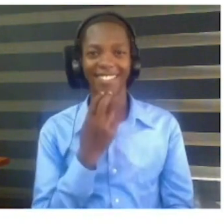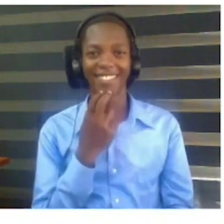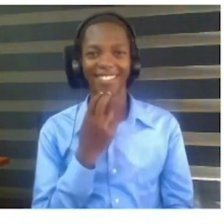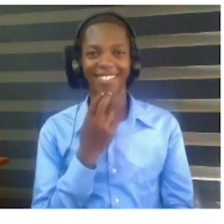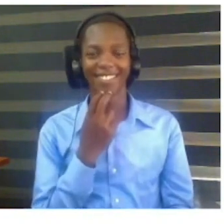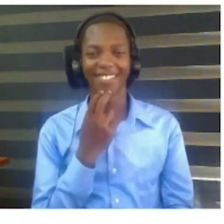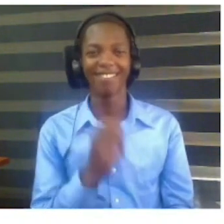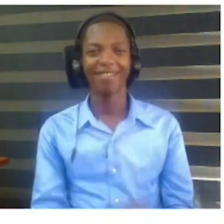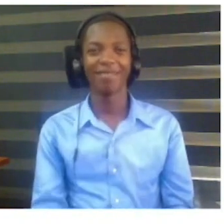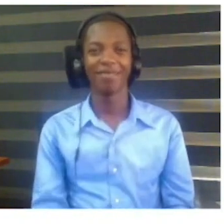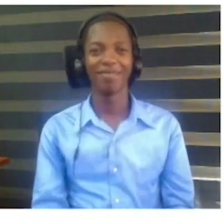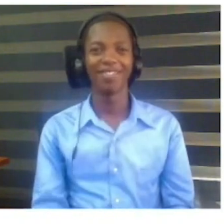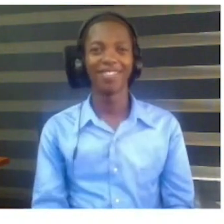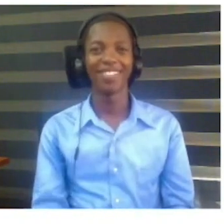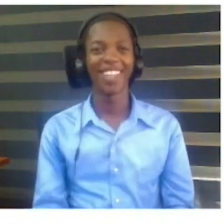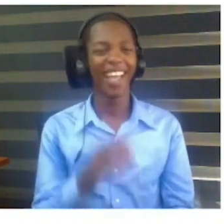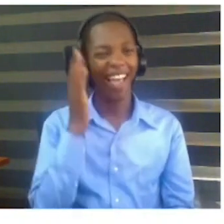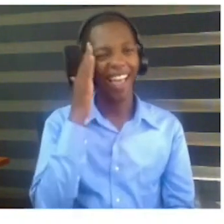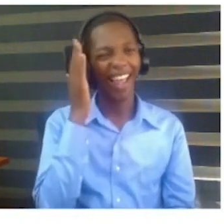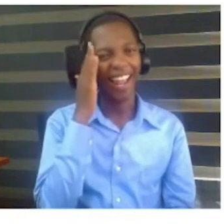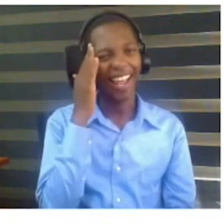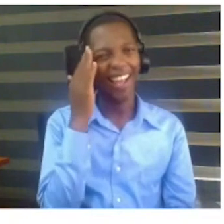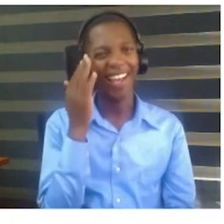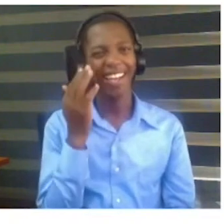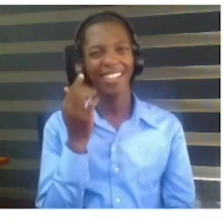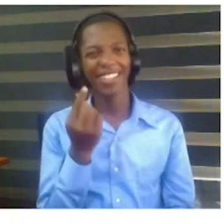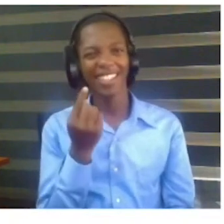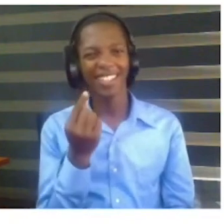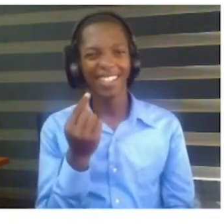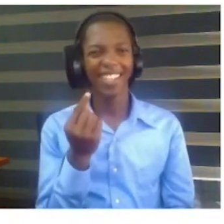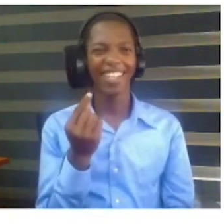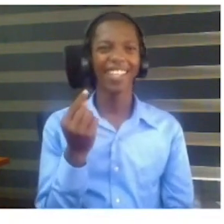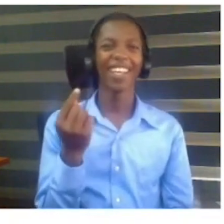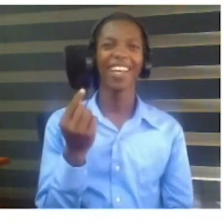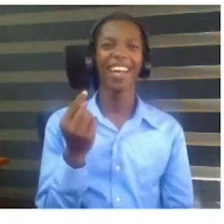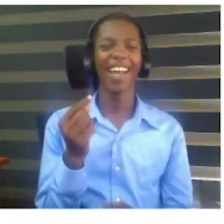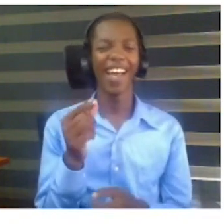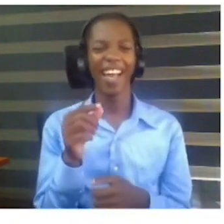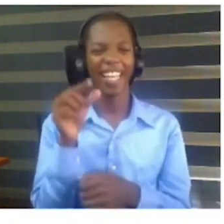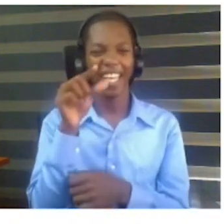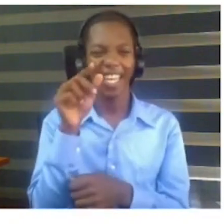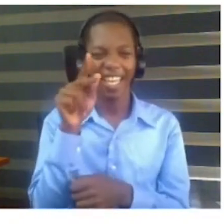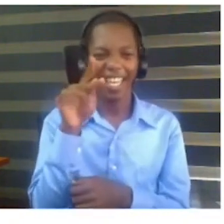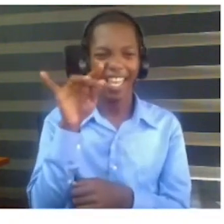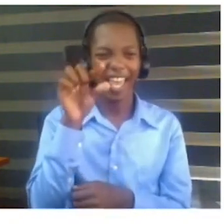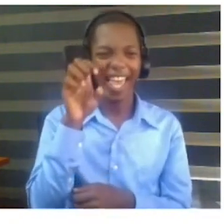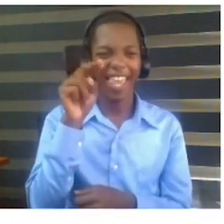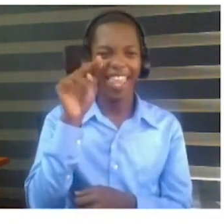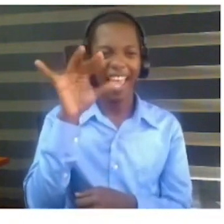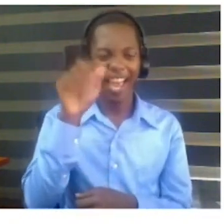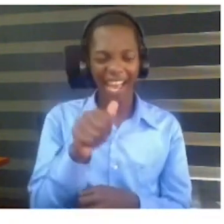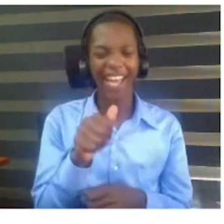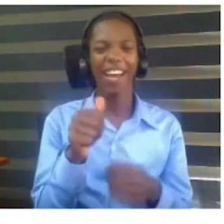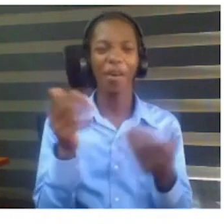I know a little bit Girma, which is spoken in Eritrea, Tinnish, a little bit